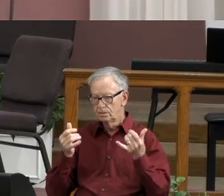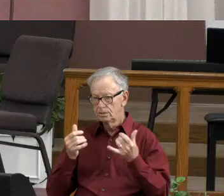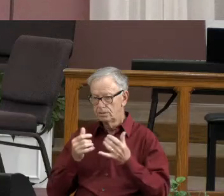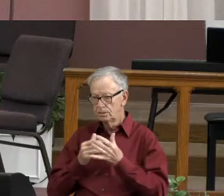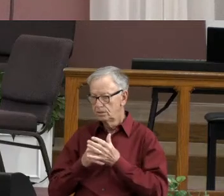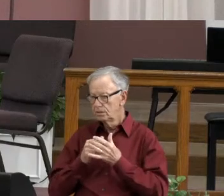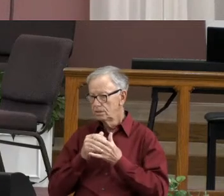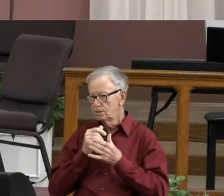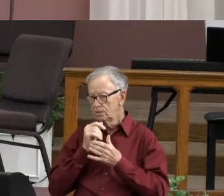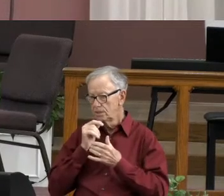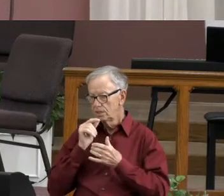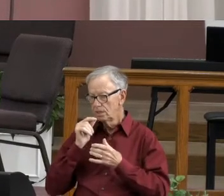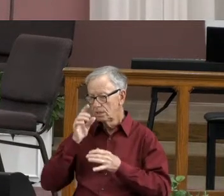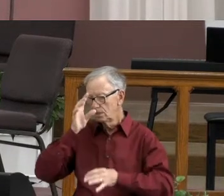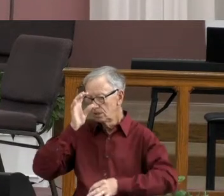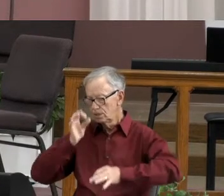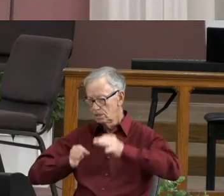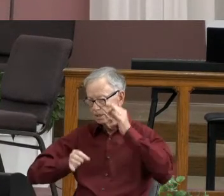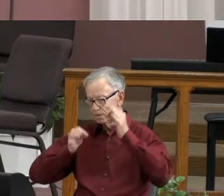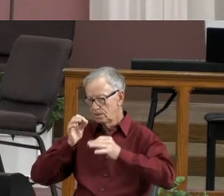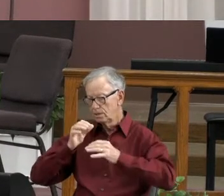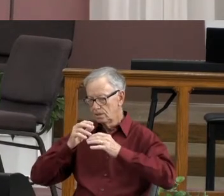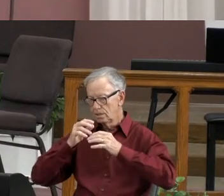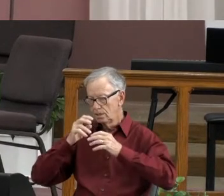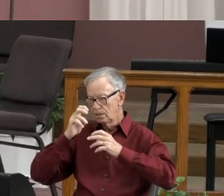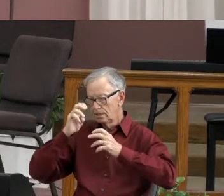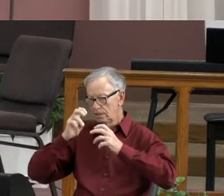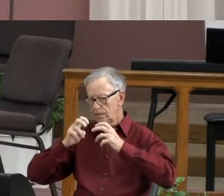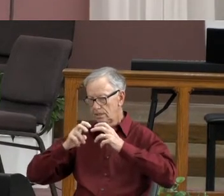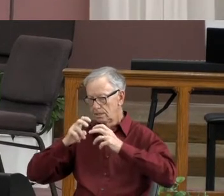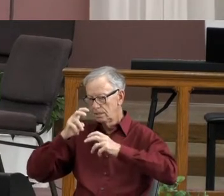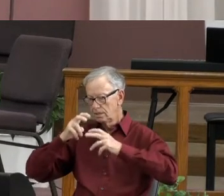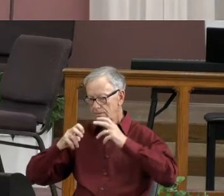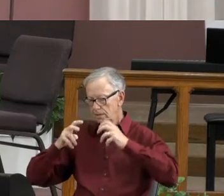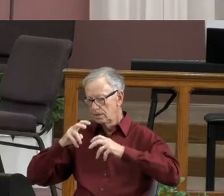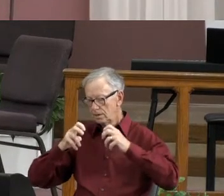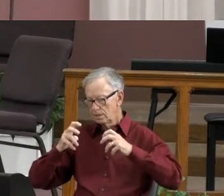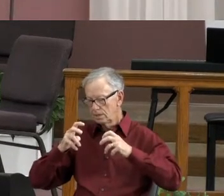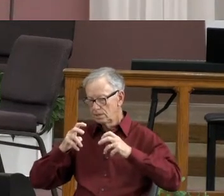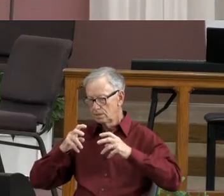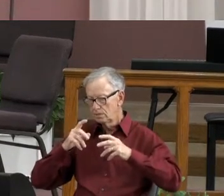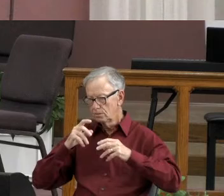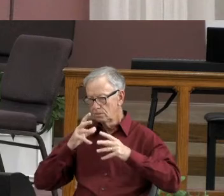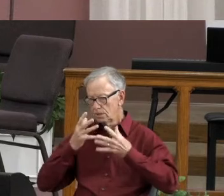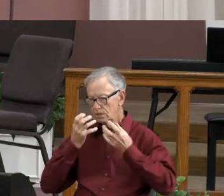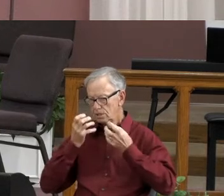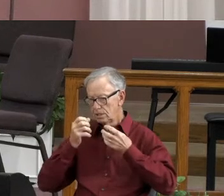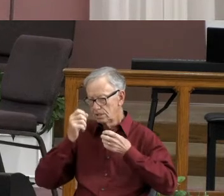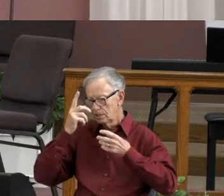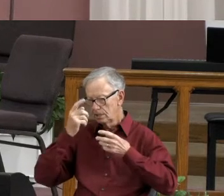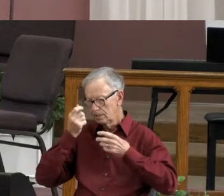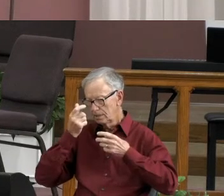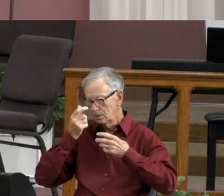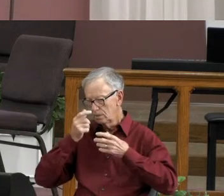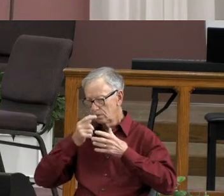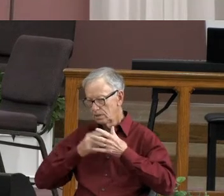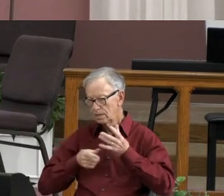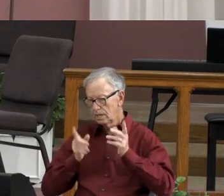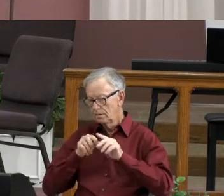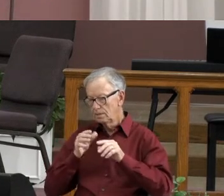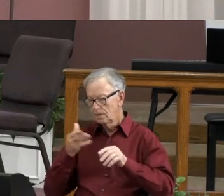this is not a judgment. This is not an evaluation. This is not anything else. But I want you to understand a little bit of what's going on here.